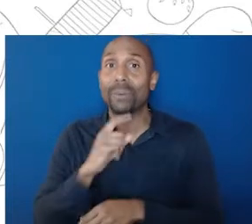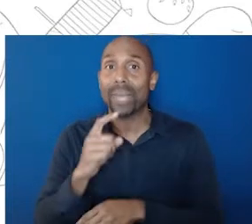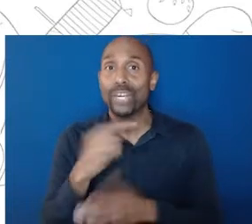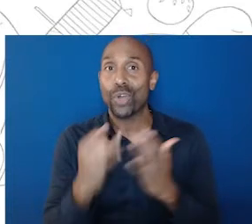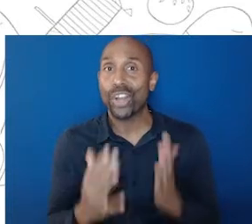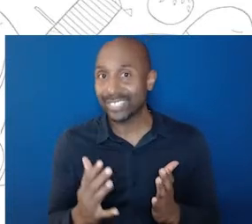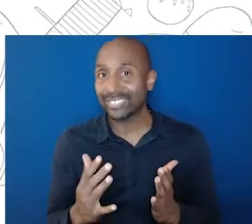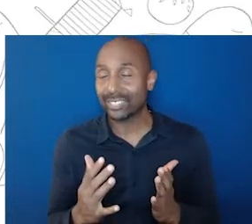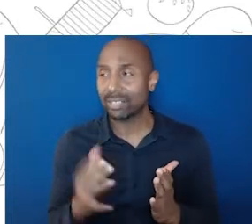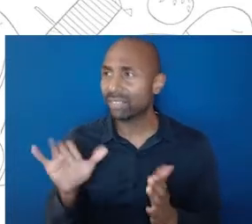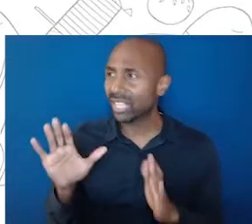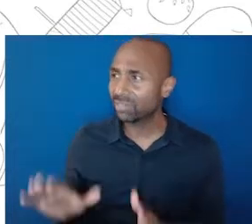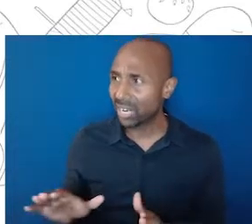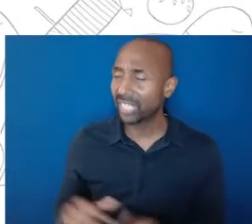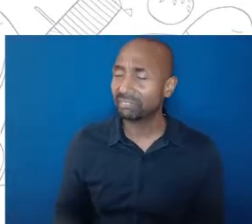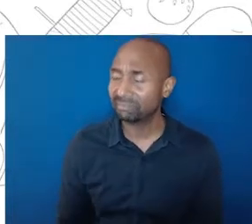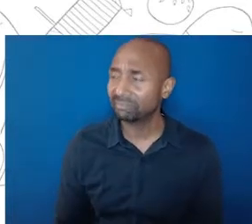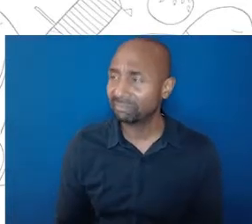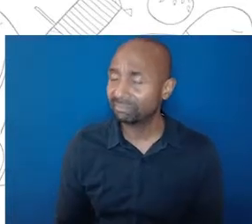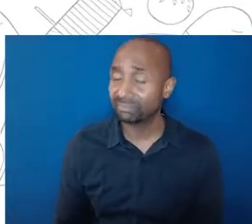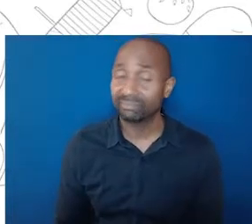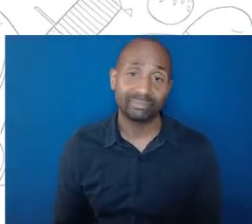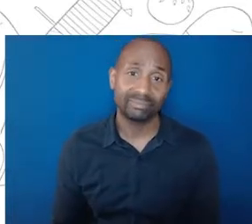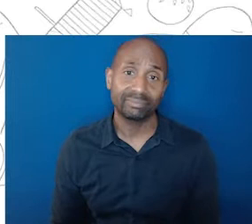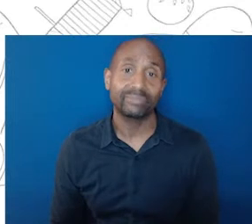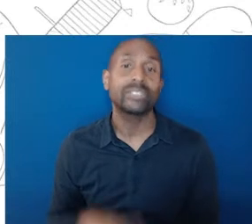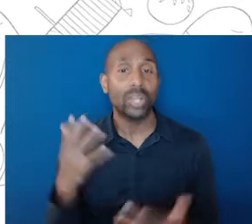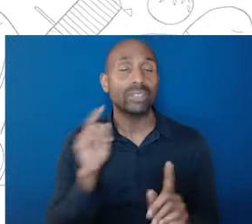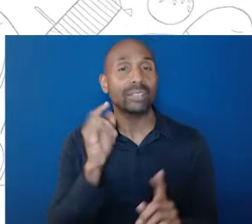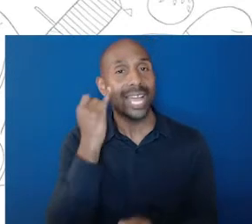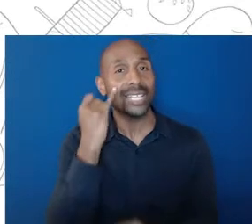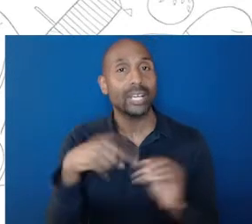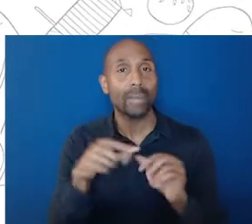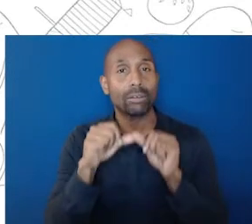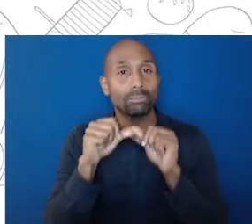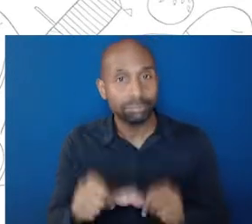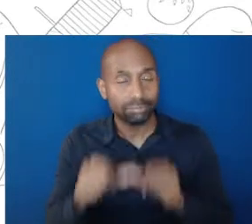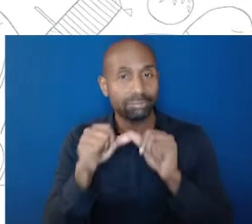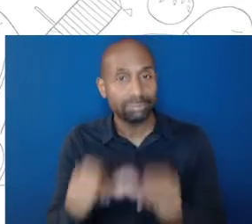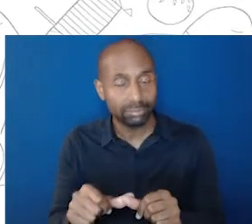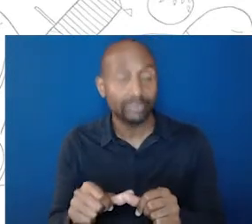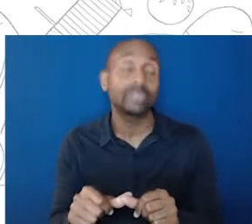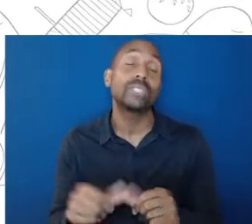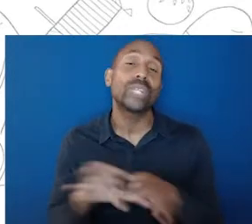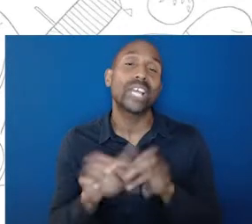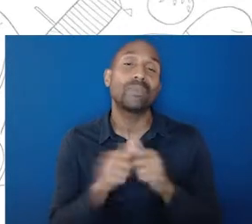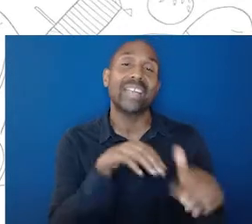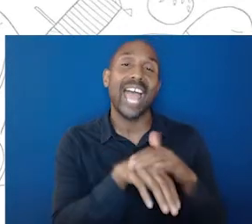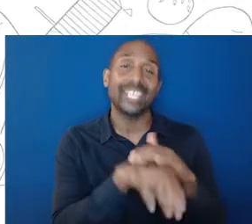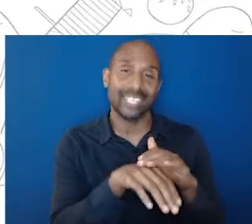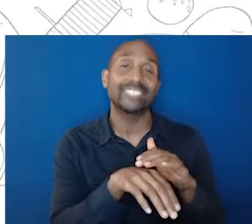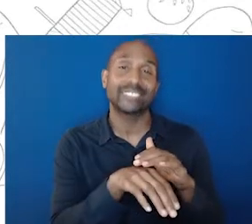individual metal artists, and that kind of thing. So that the sustainability is in the access, making